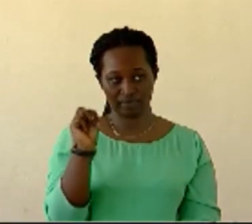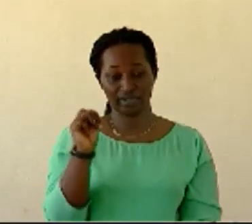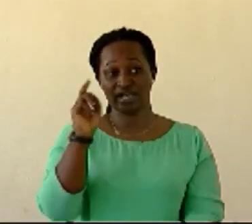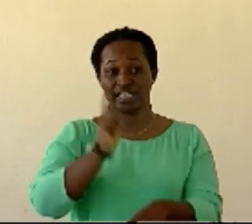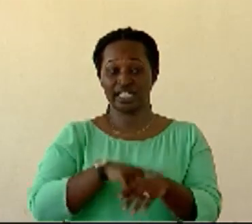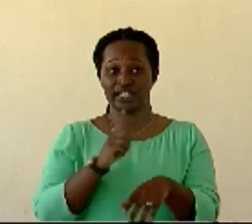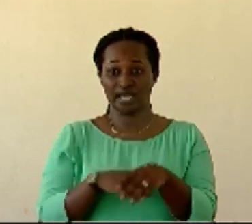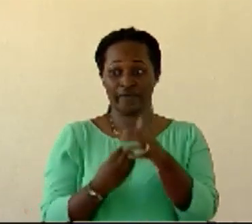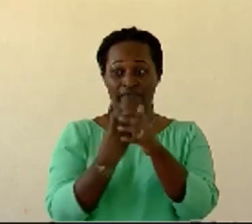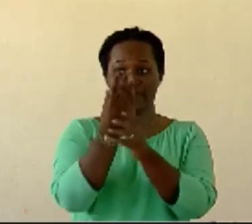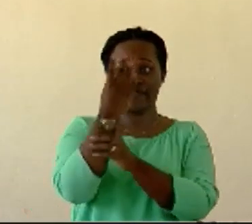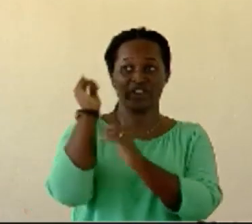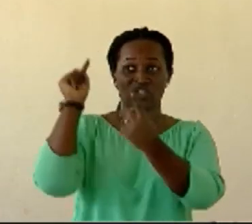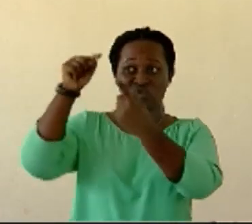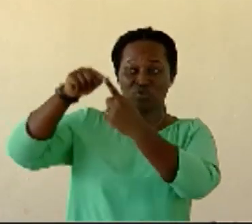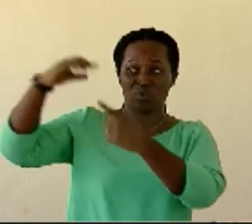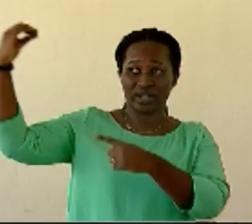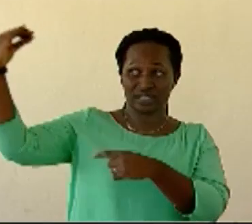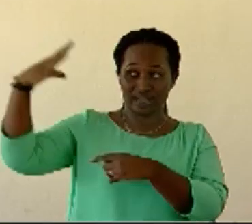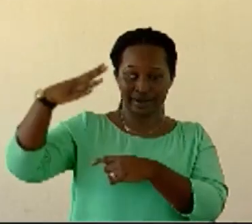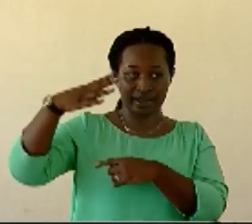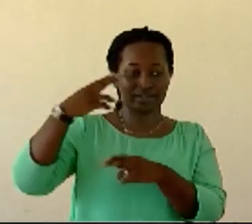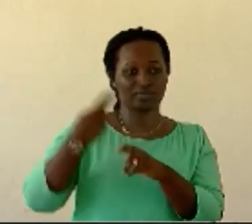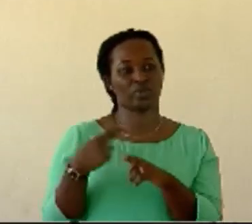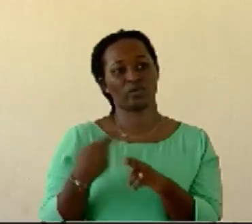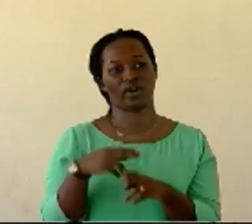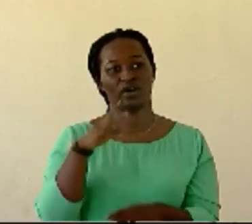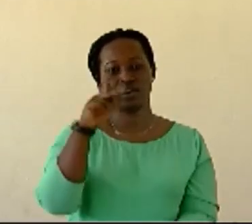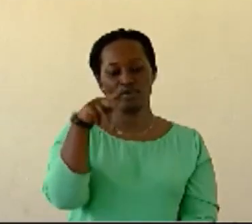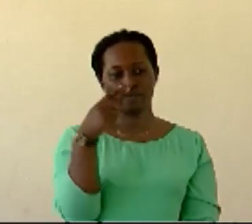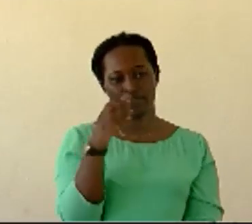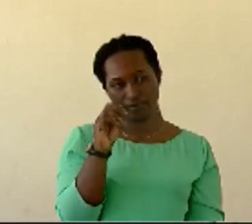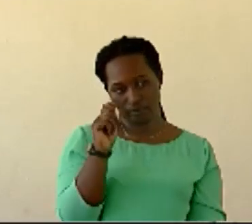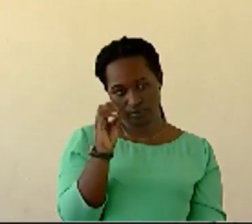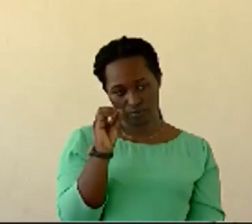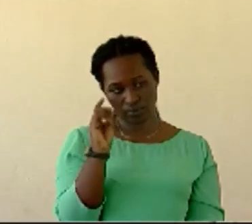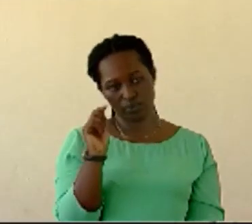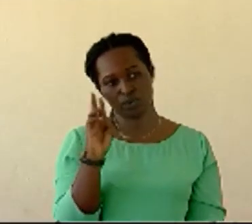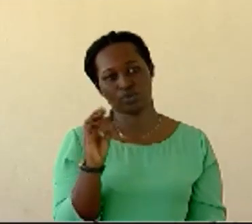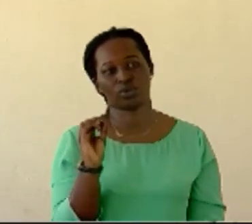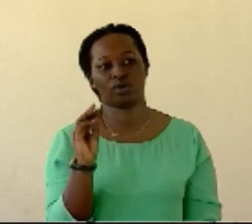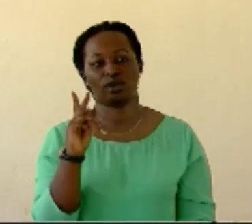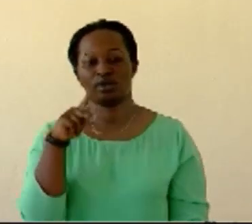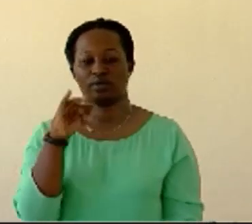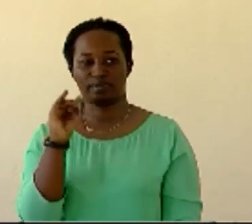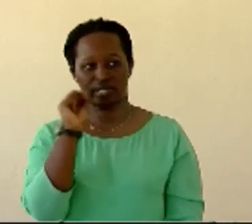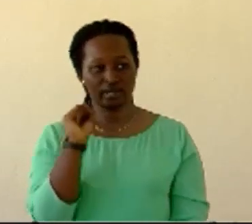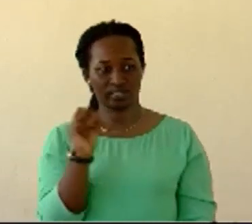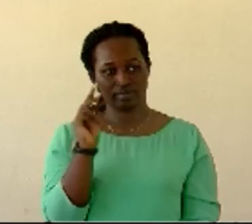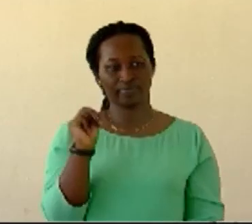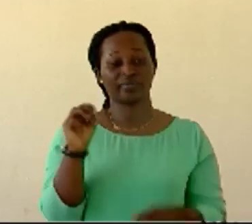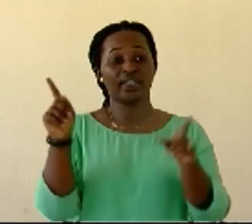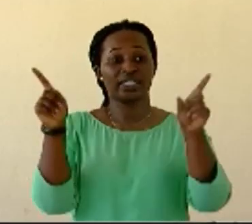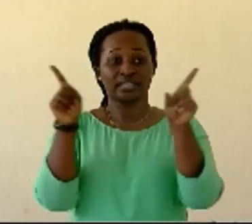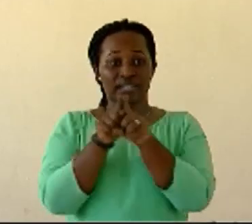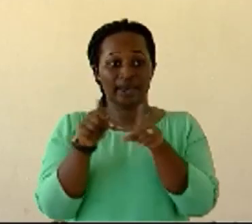call phototropism. And then we also have roots which can respond